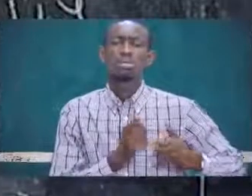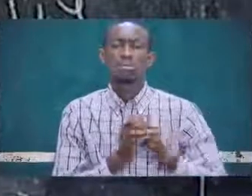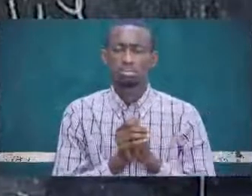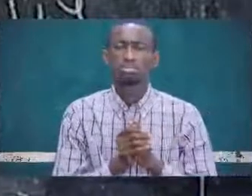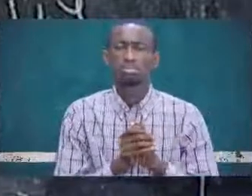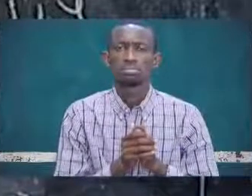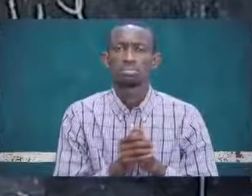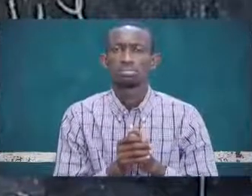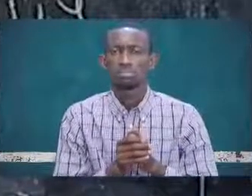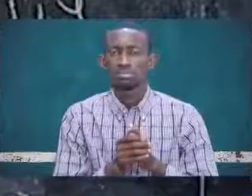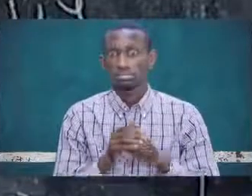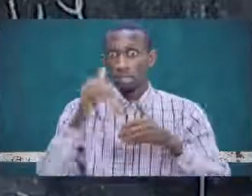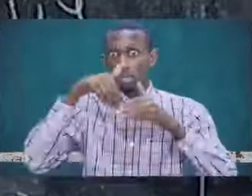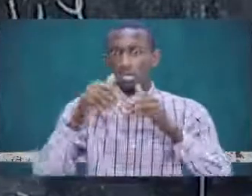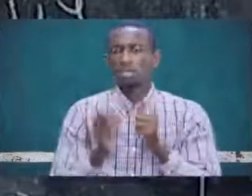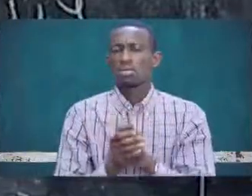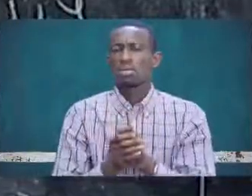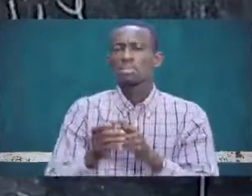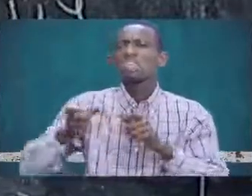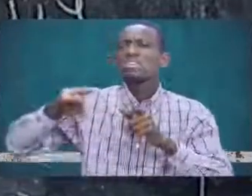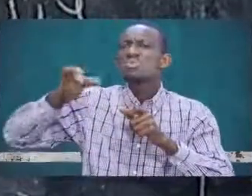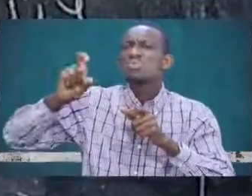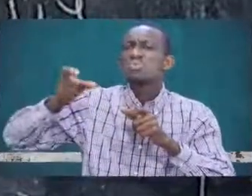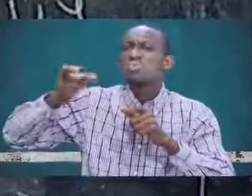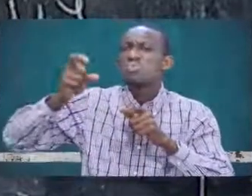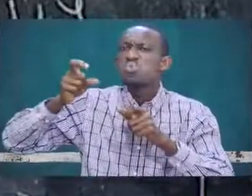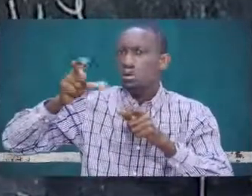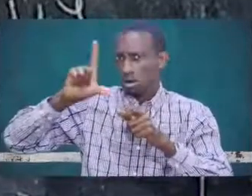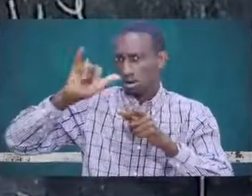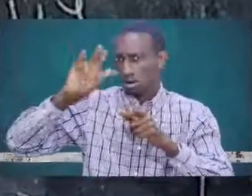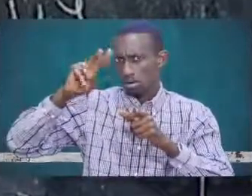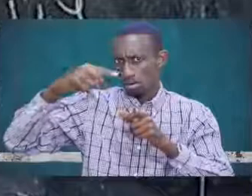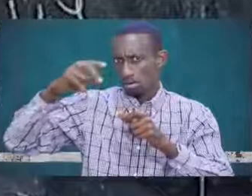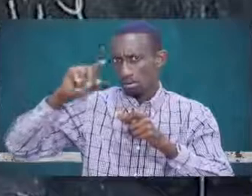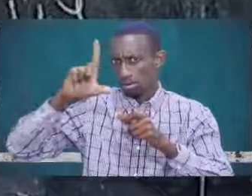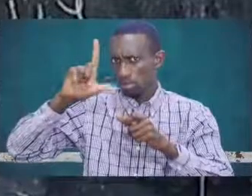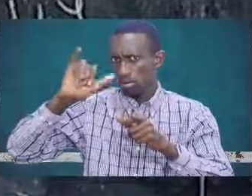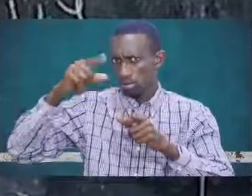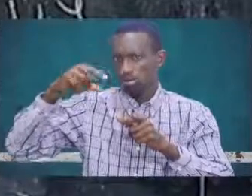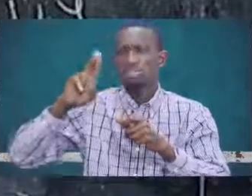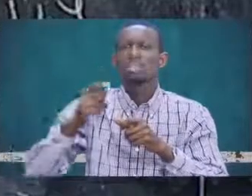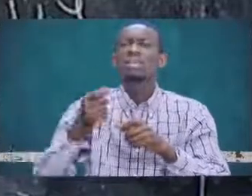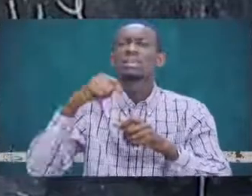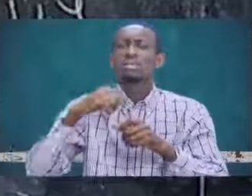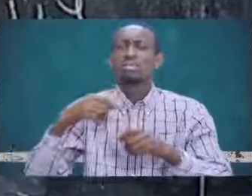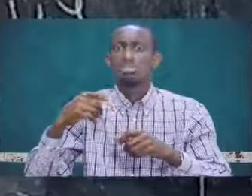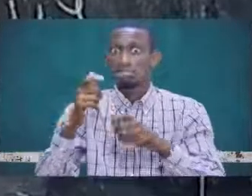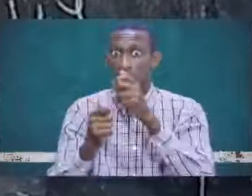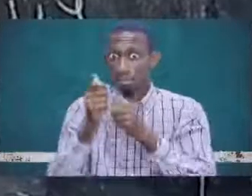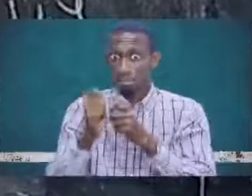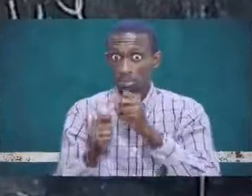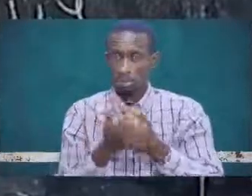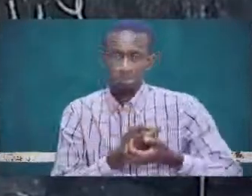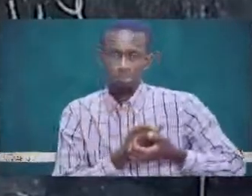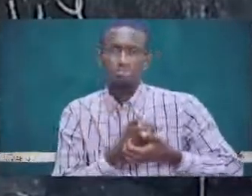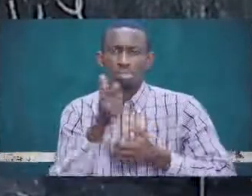liquid milk, which is called, it makes a liquid milk to curdle. If I say to curdle, it makes the milk to coagulate. Okay? So